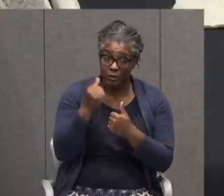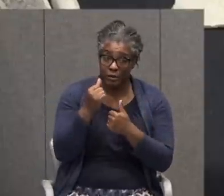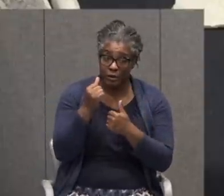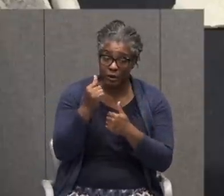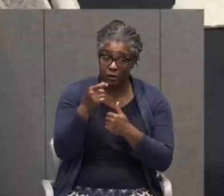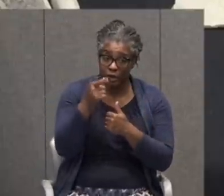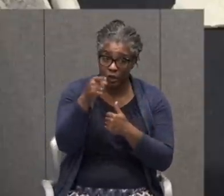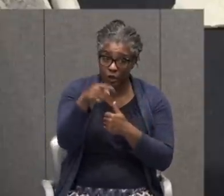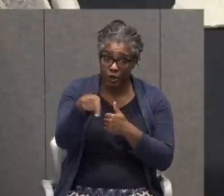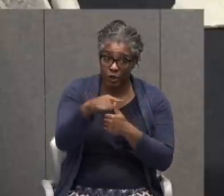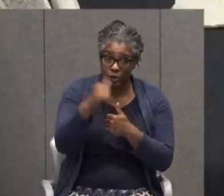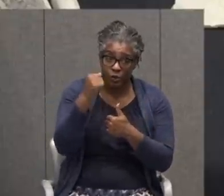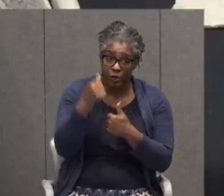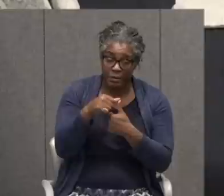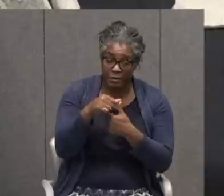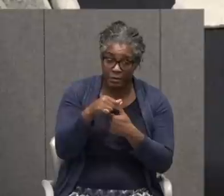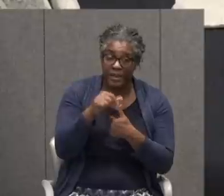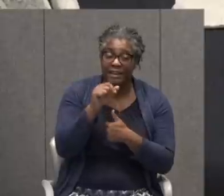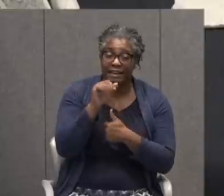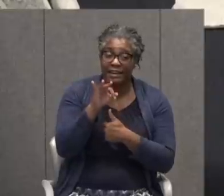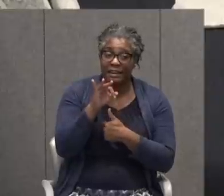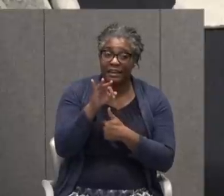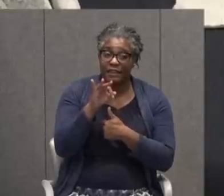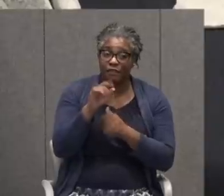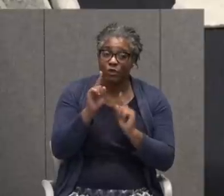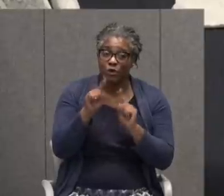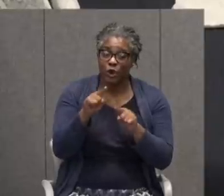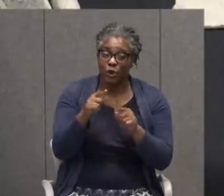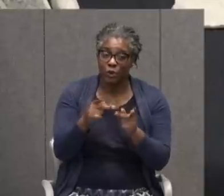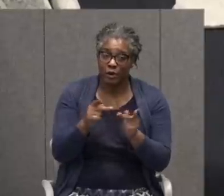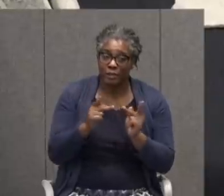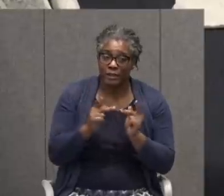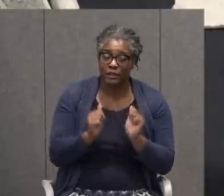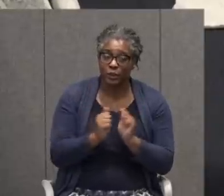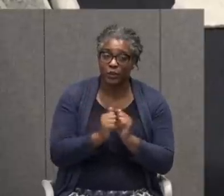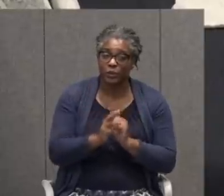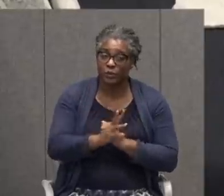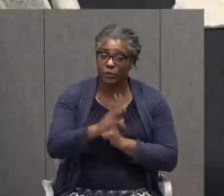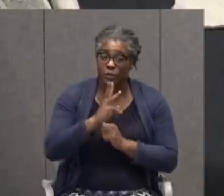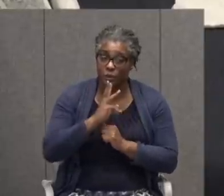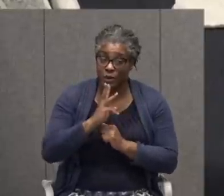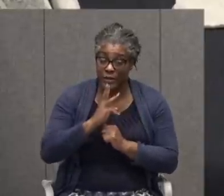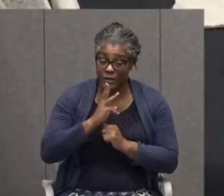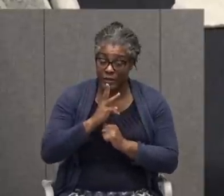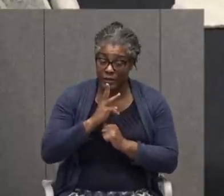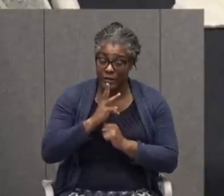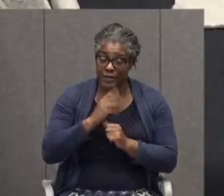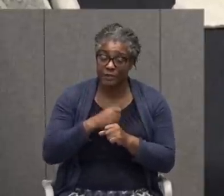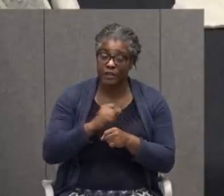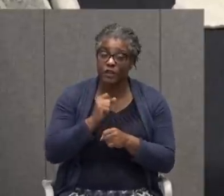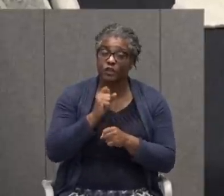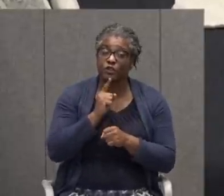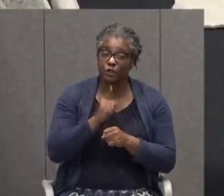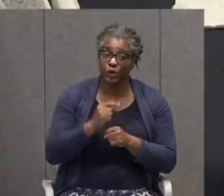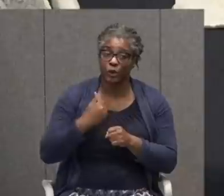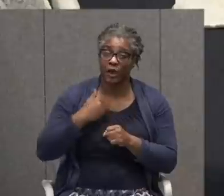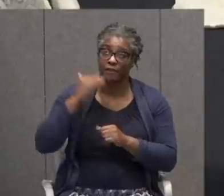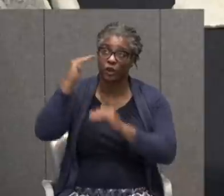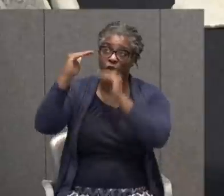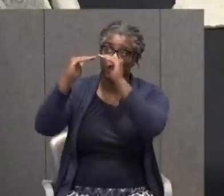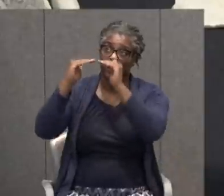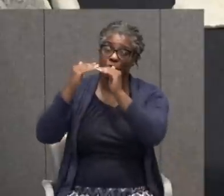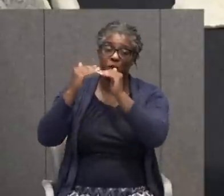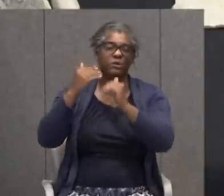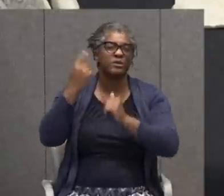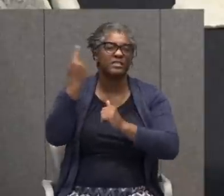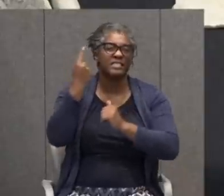these fossils, if you're going into somewhere with water, please be sure there's a grown-up mm-hmm. or an older sibling with you so that you can be careful,